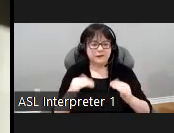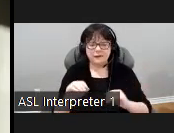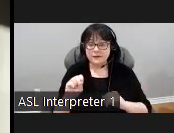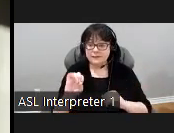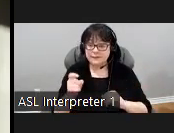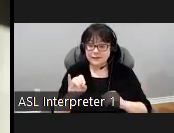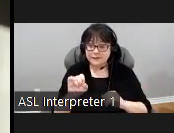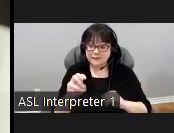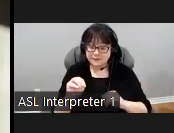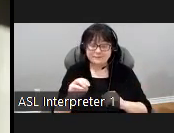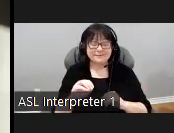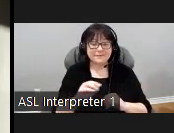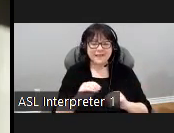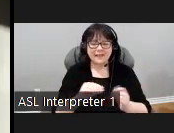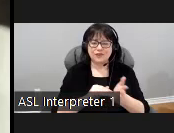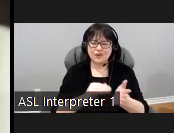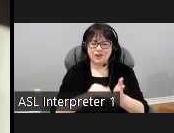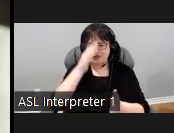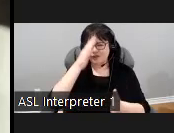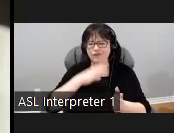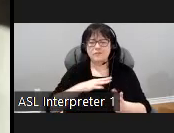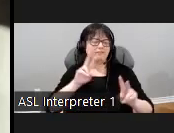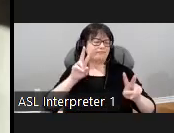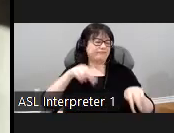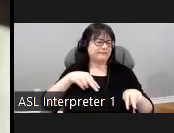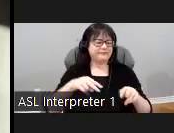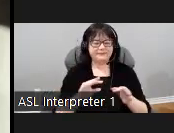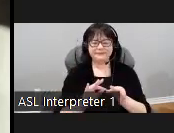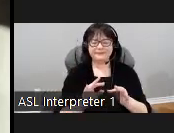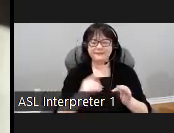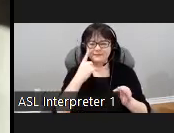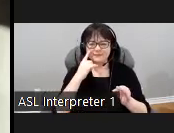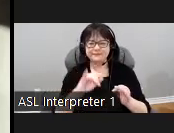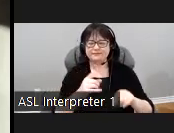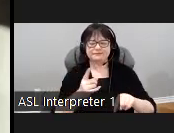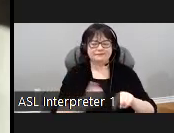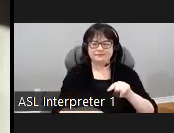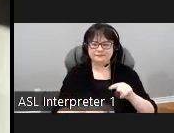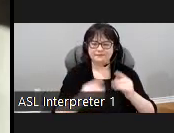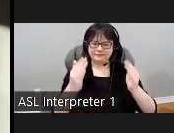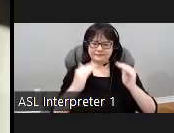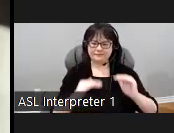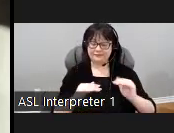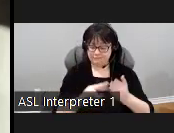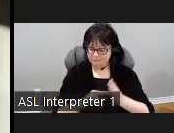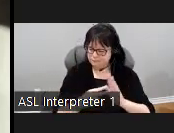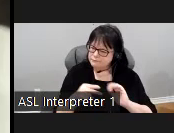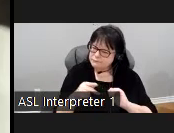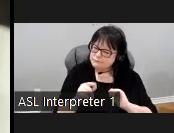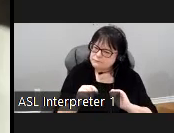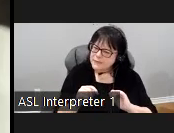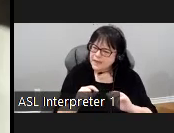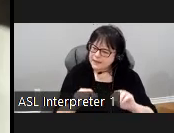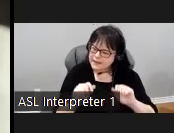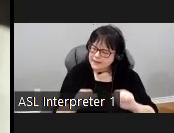the way in which he's talking to her. All of these things undermine, Pat's ability to see herself